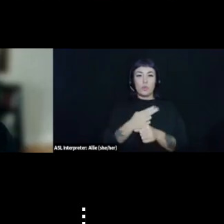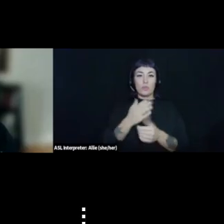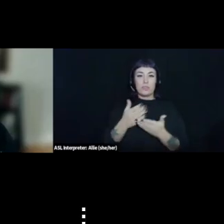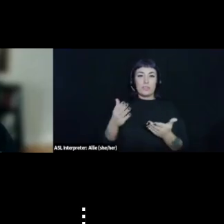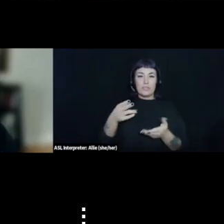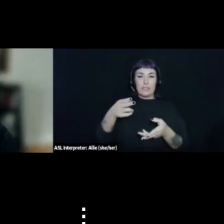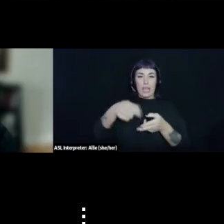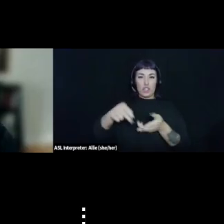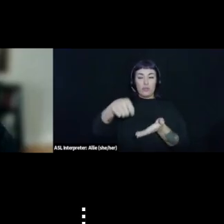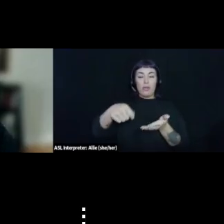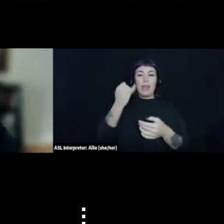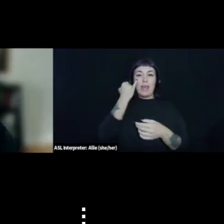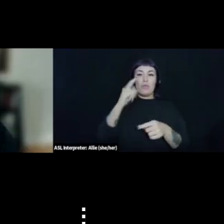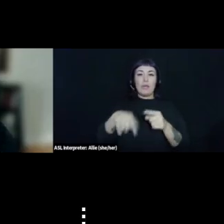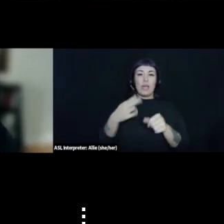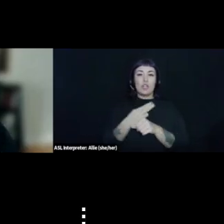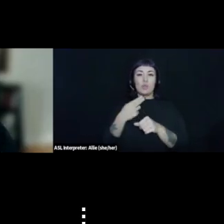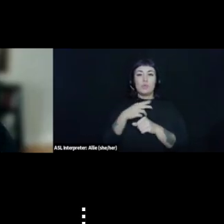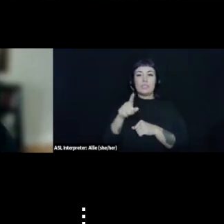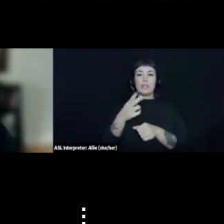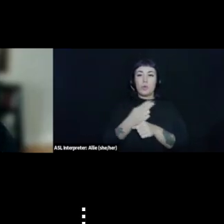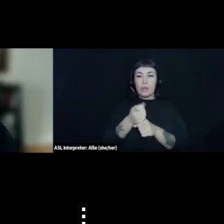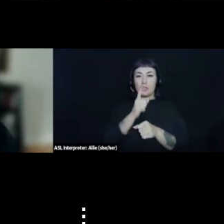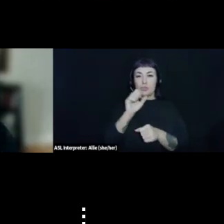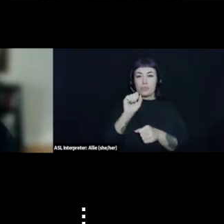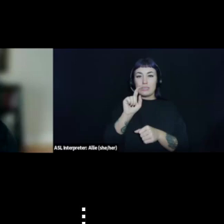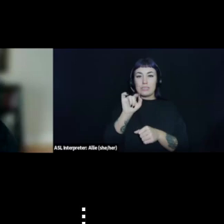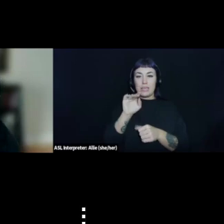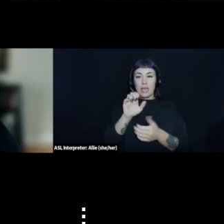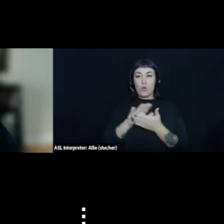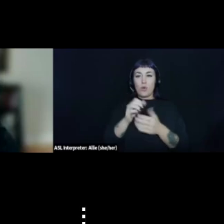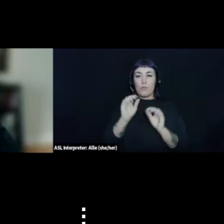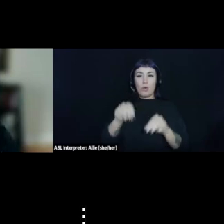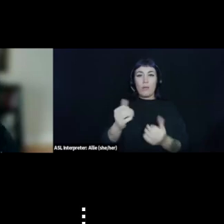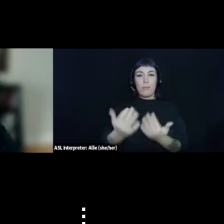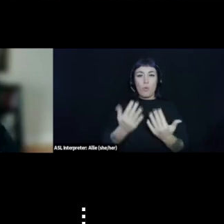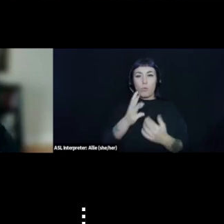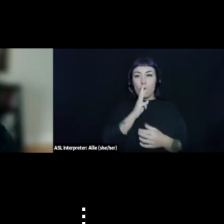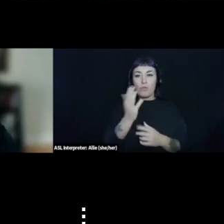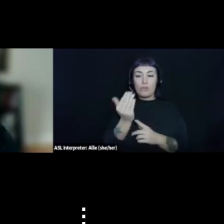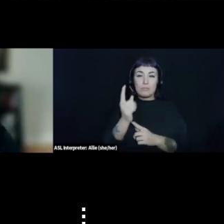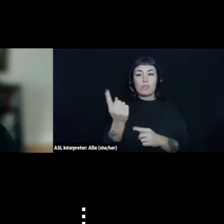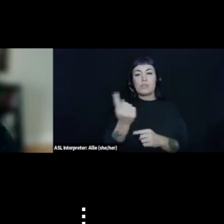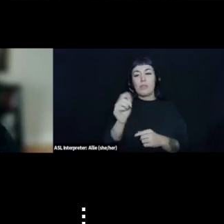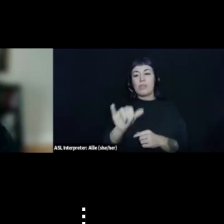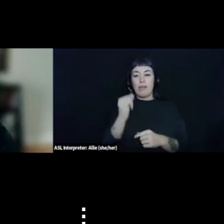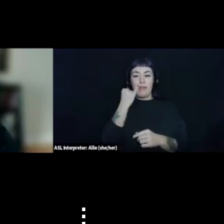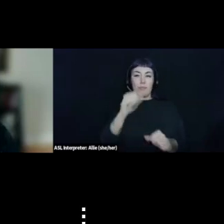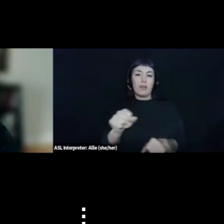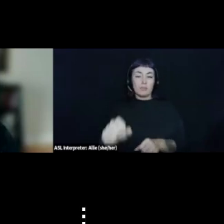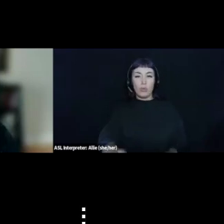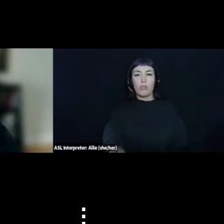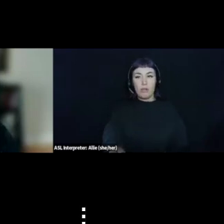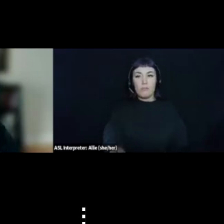can't use single-use, we still want to make sure they're sterile. So putting them in boiling water for 15 minutes or something like that, if